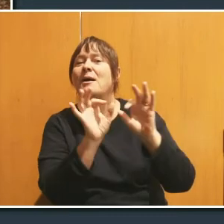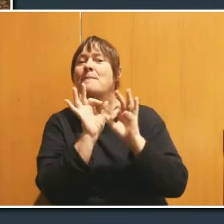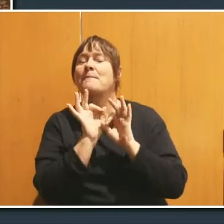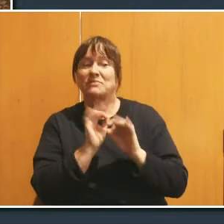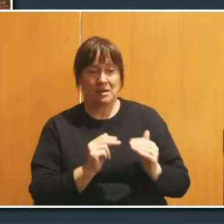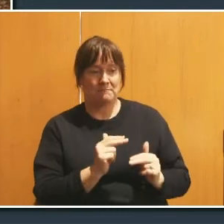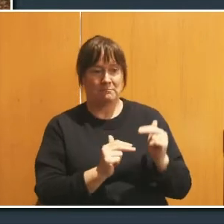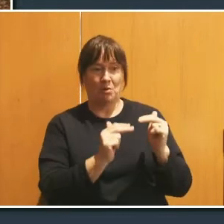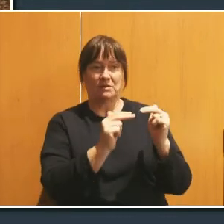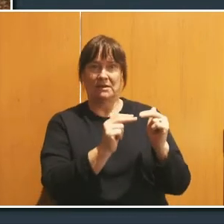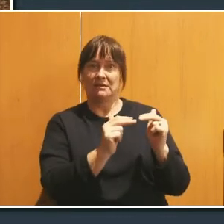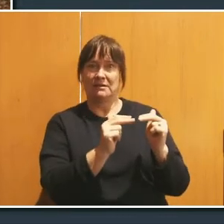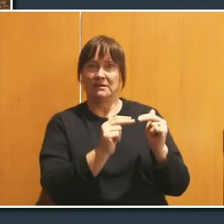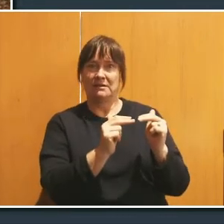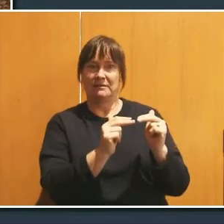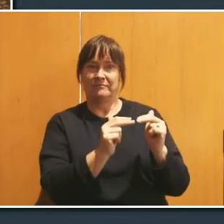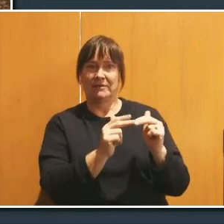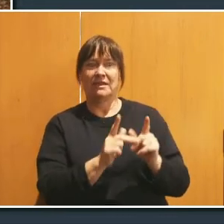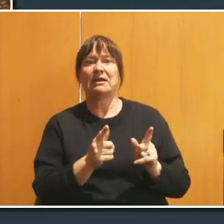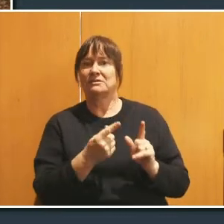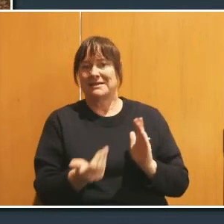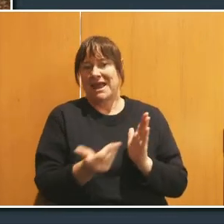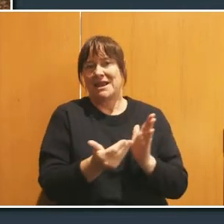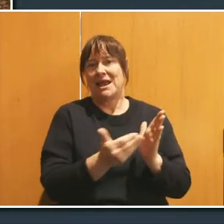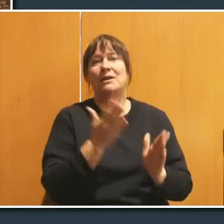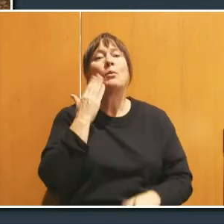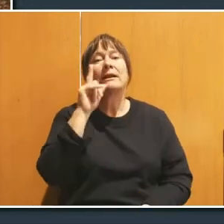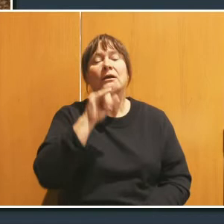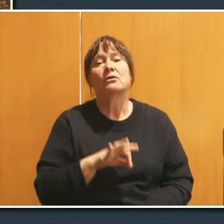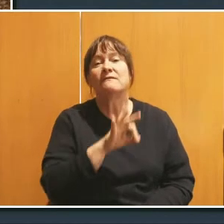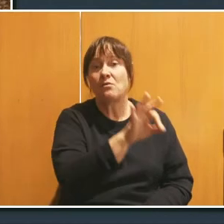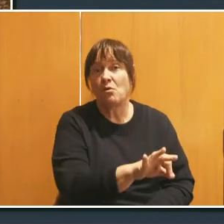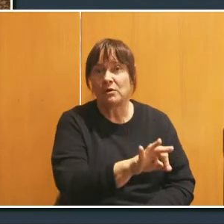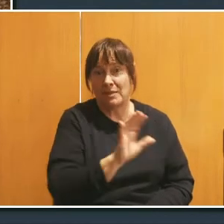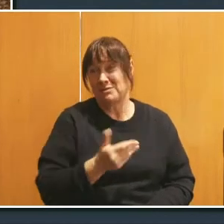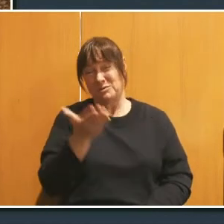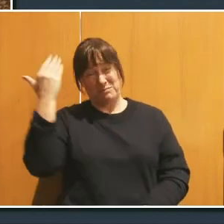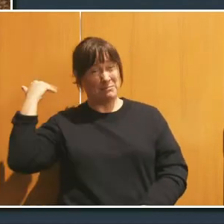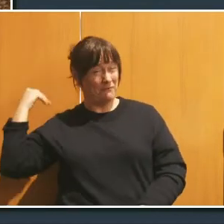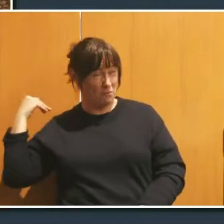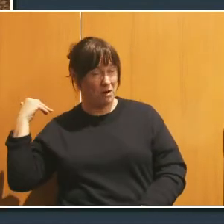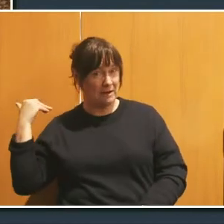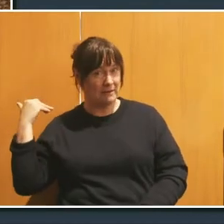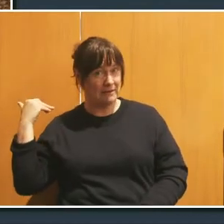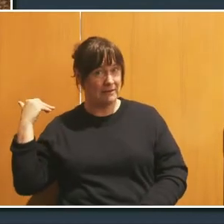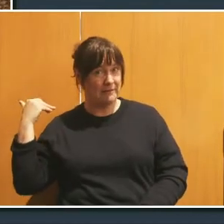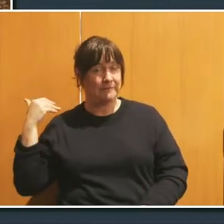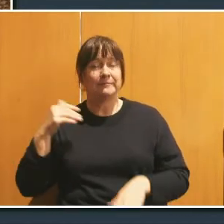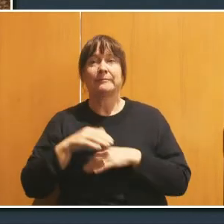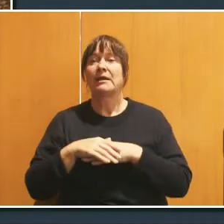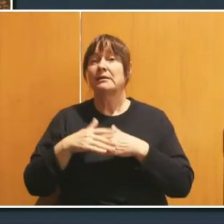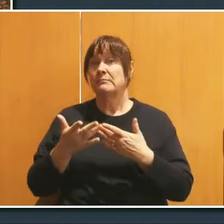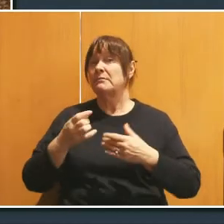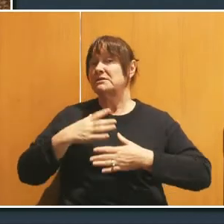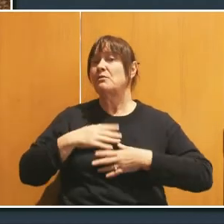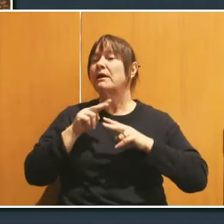it in that particular state. We also need to think about, I look over Parklands